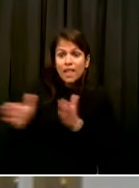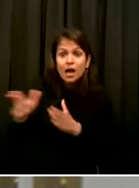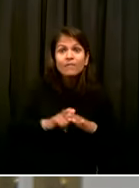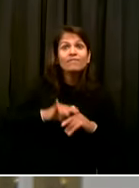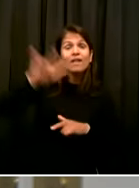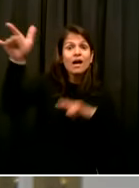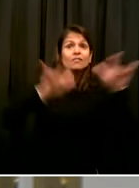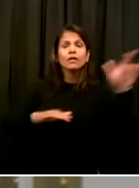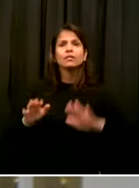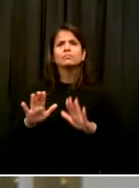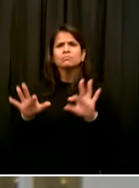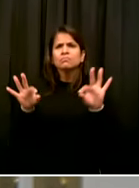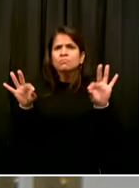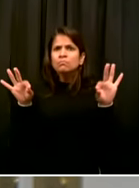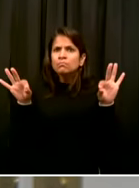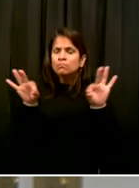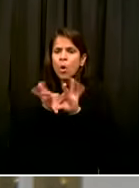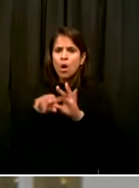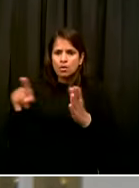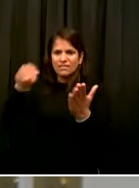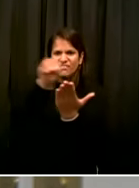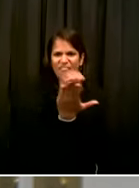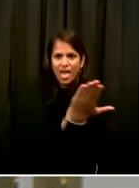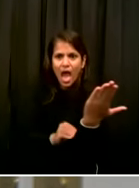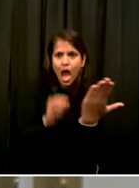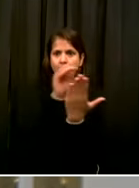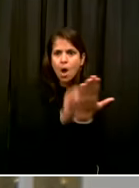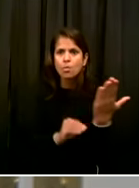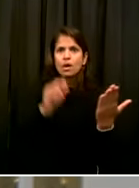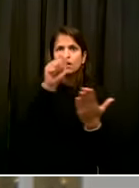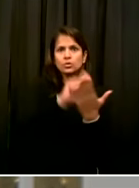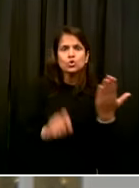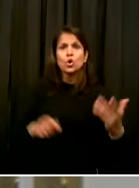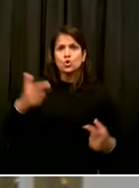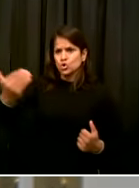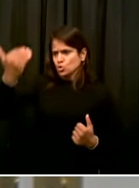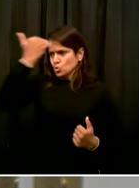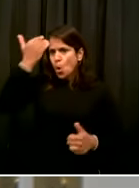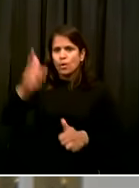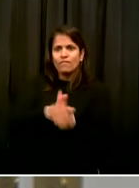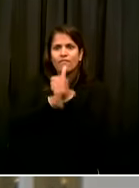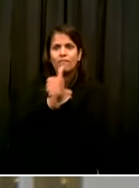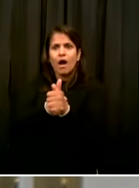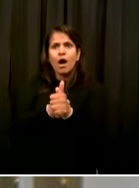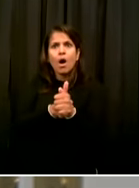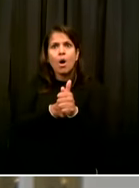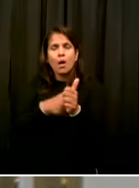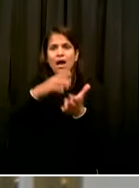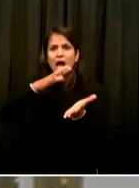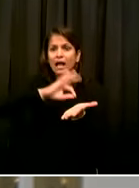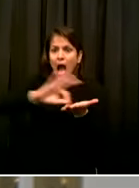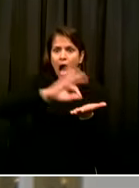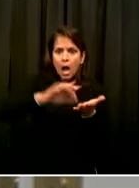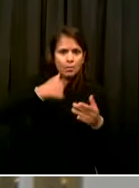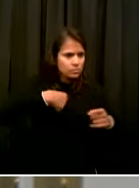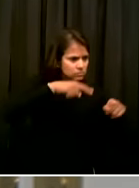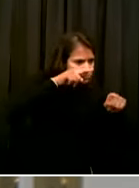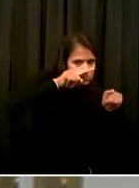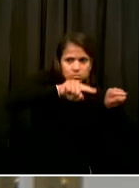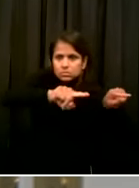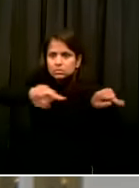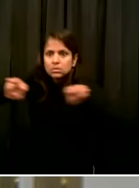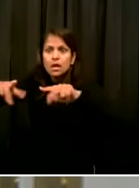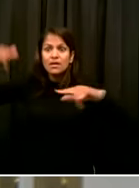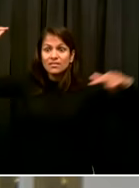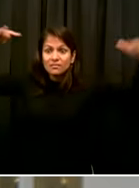it's obeyed. Failure to comply with the mayor's emergency order is a Class B misdemeanor, and non-compliance with